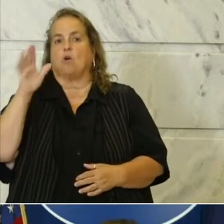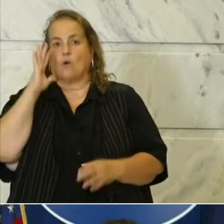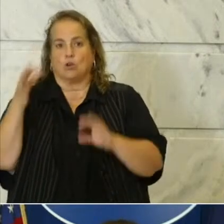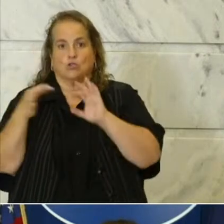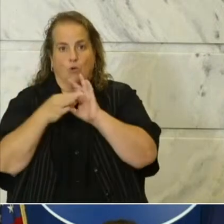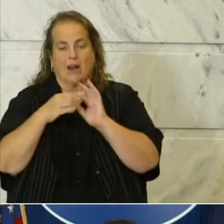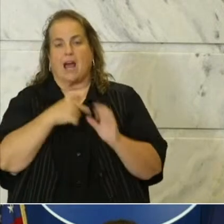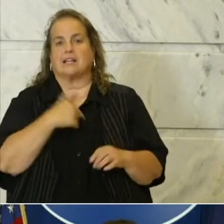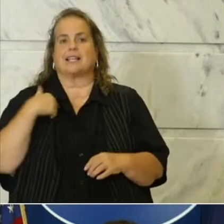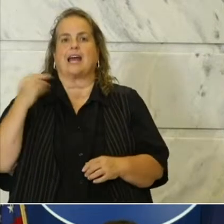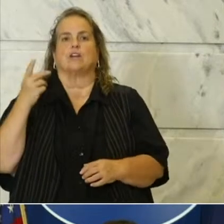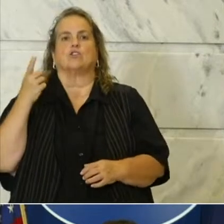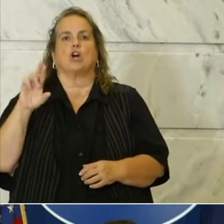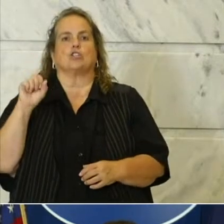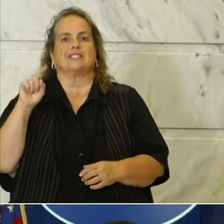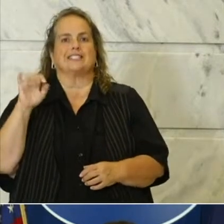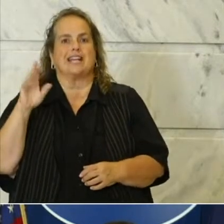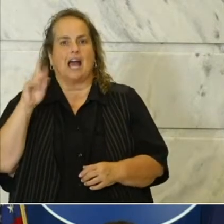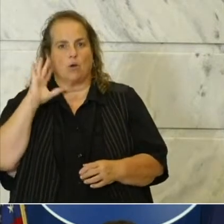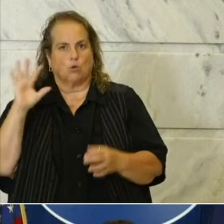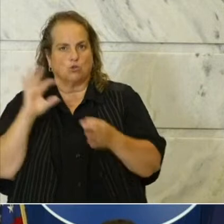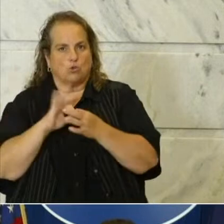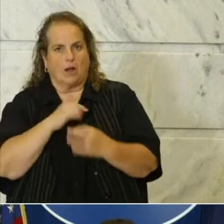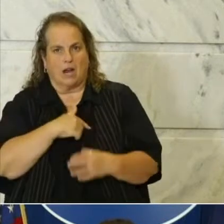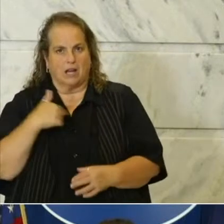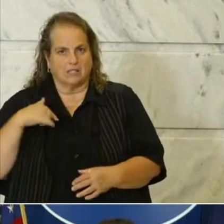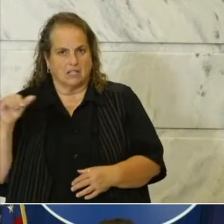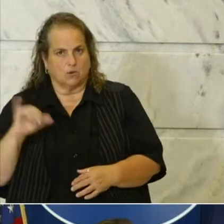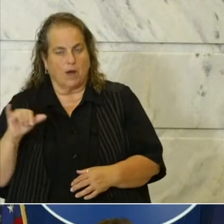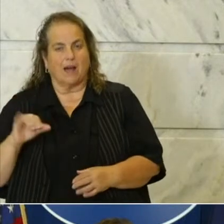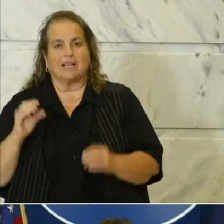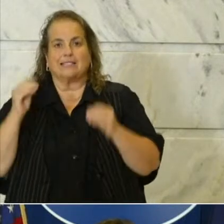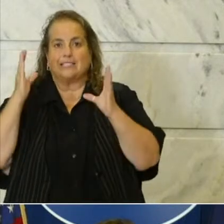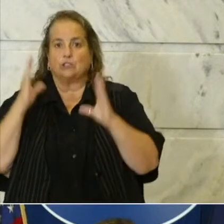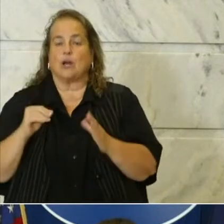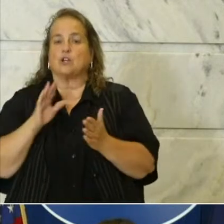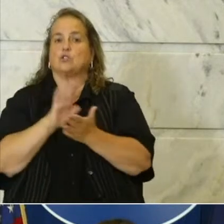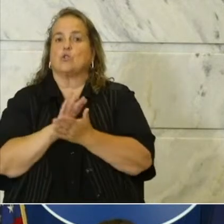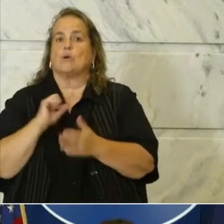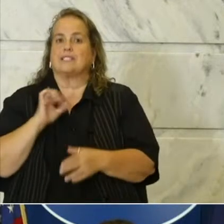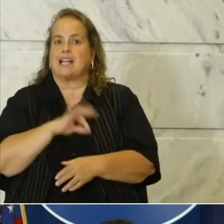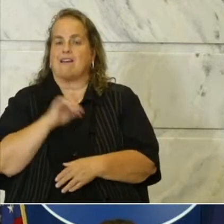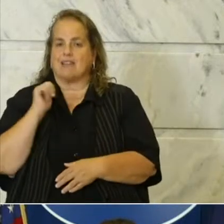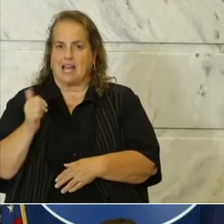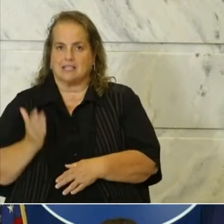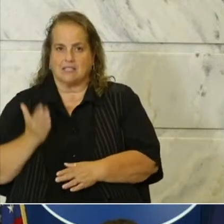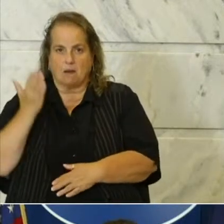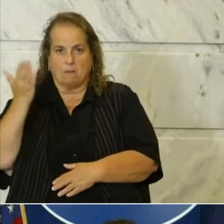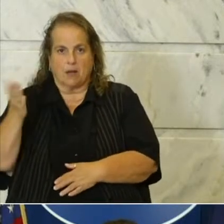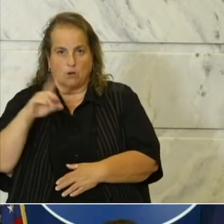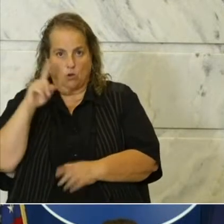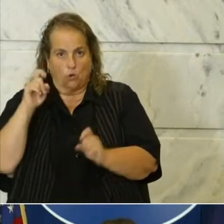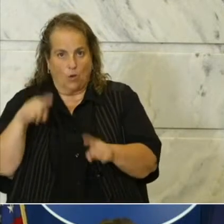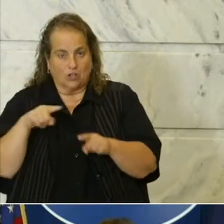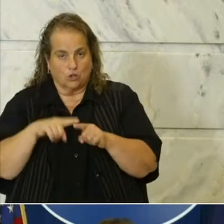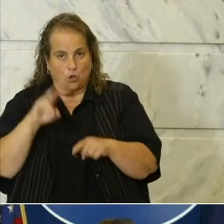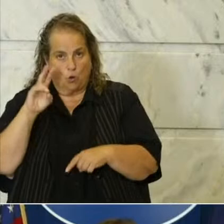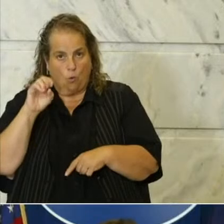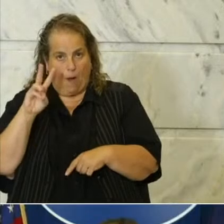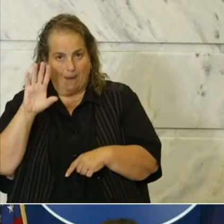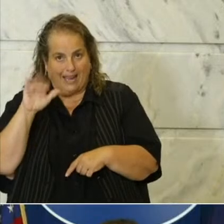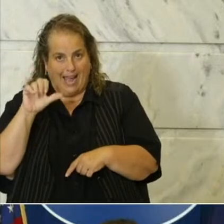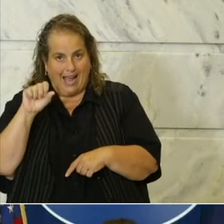will be joining us as well. Our teachers and school staff can submit their questions to the webcast beforehand, and all